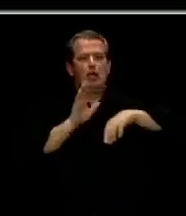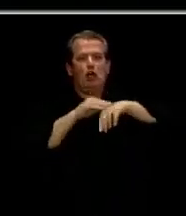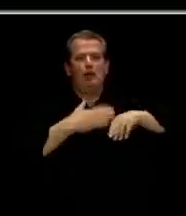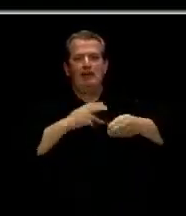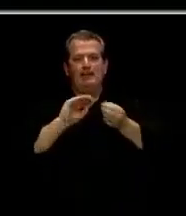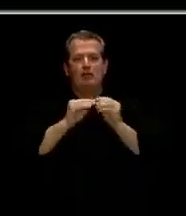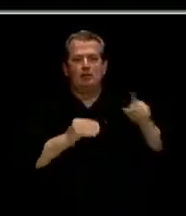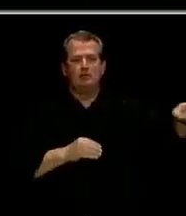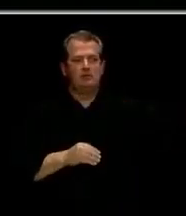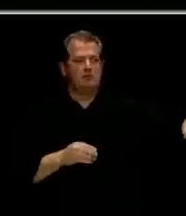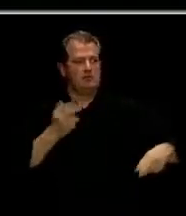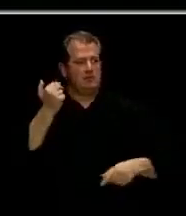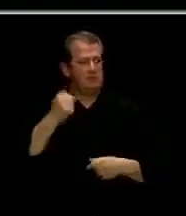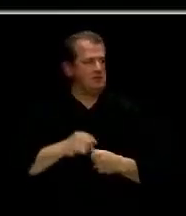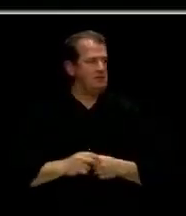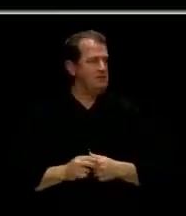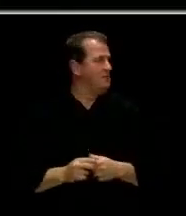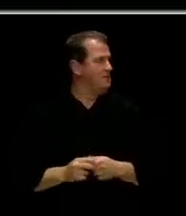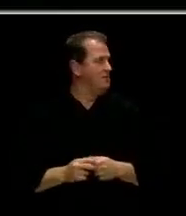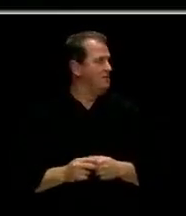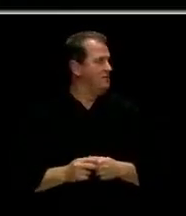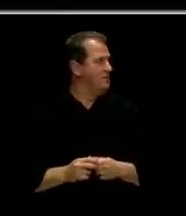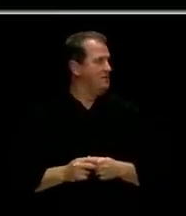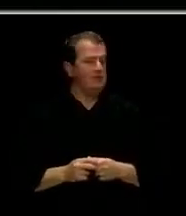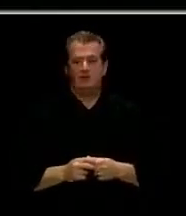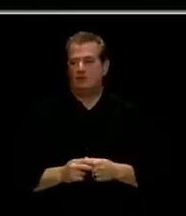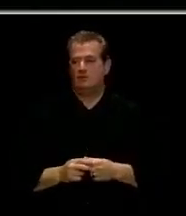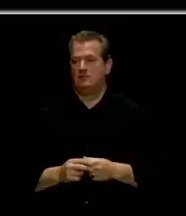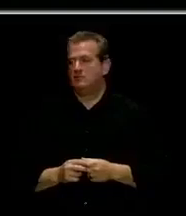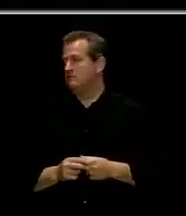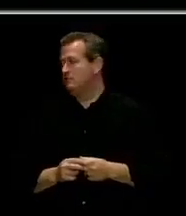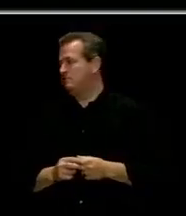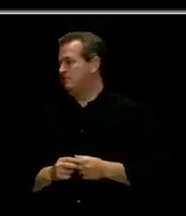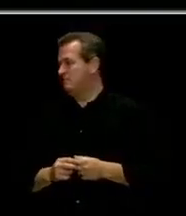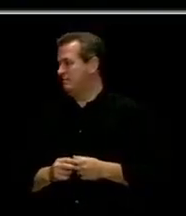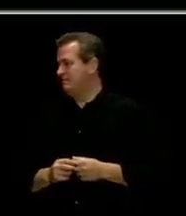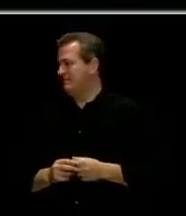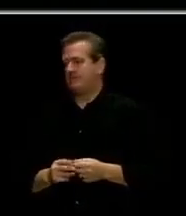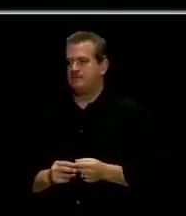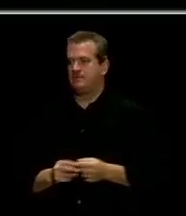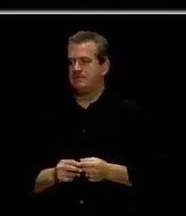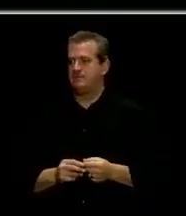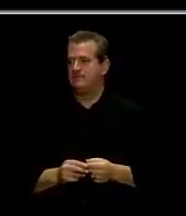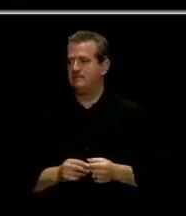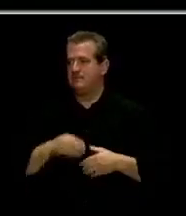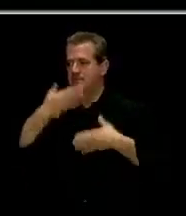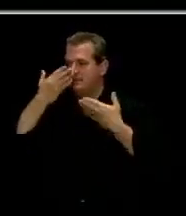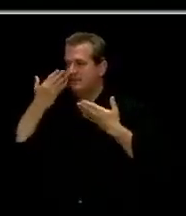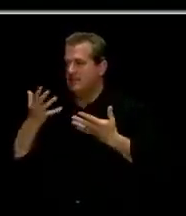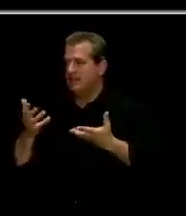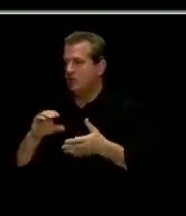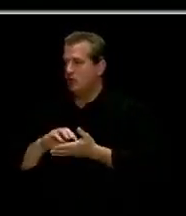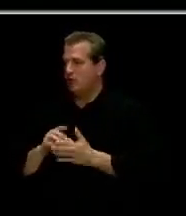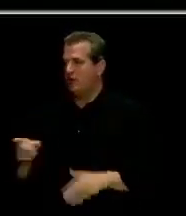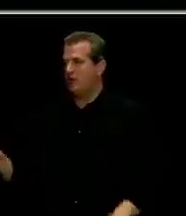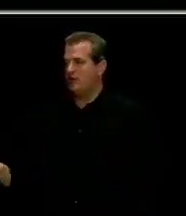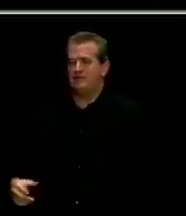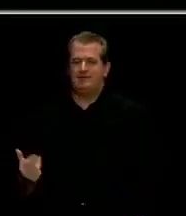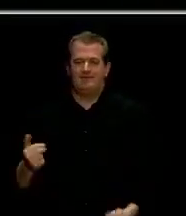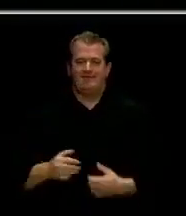Well, can you help facilitate them moving a little quicker? Looks like the Iowa caucus.